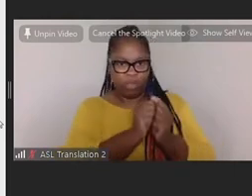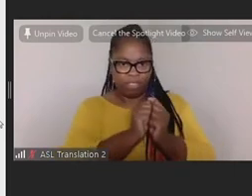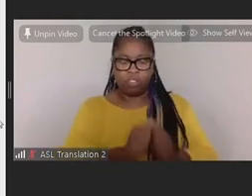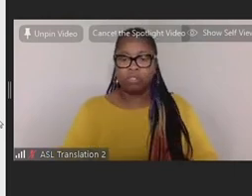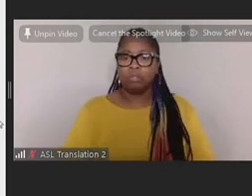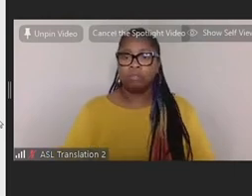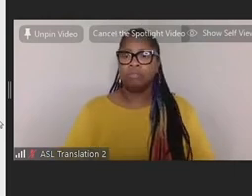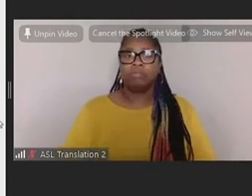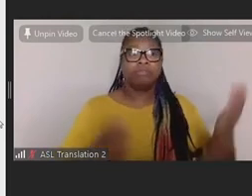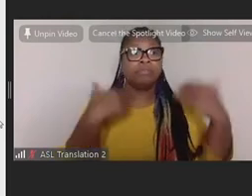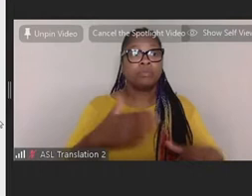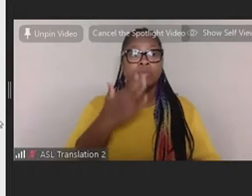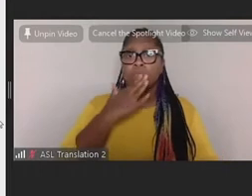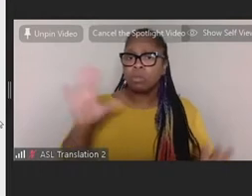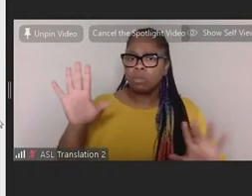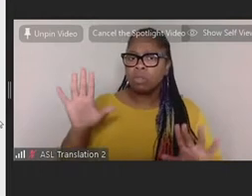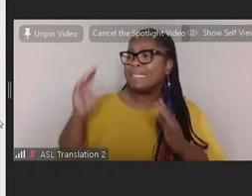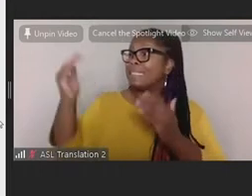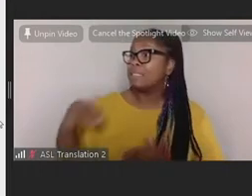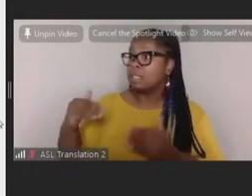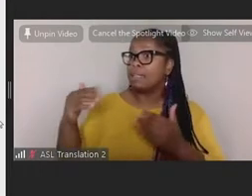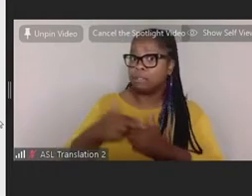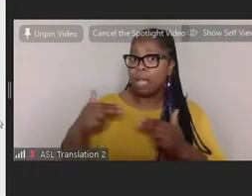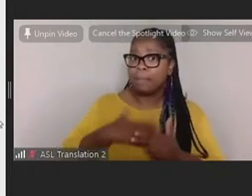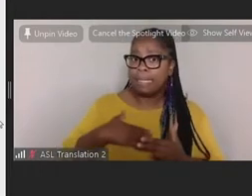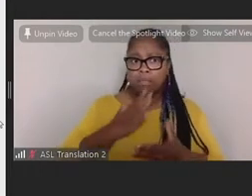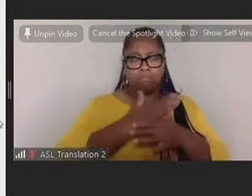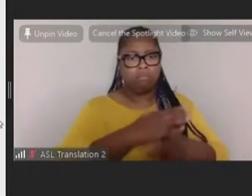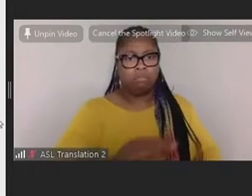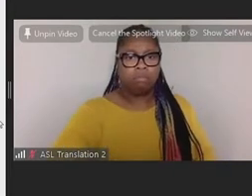morning, commissioners. Next slide, please.